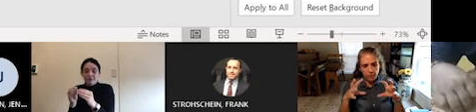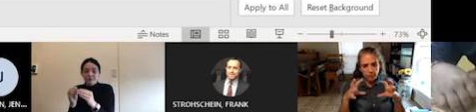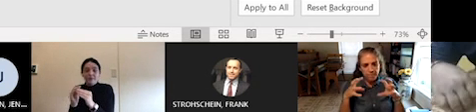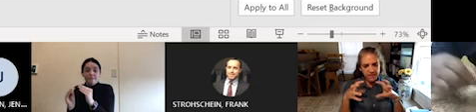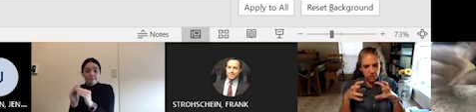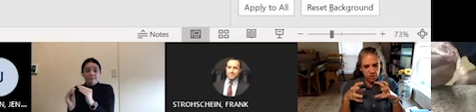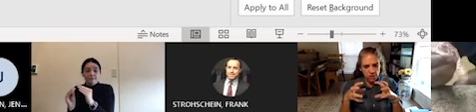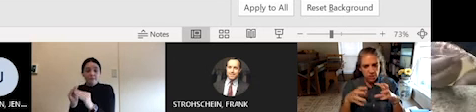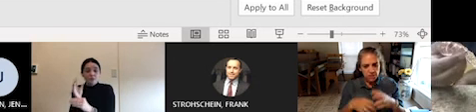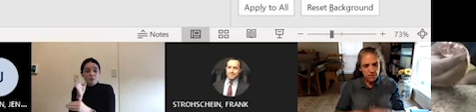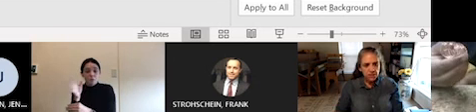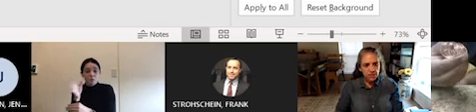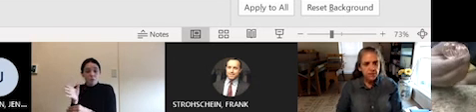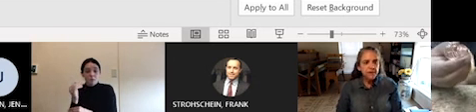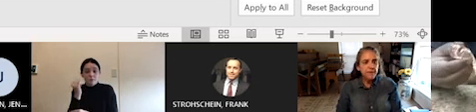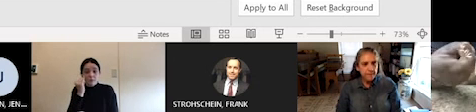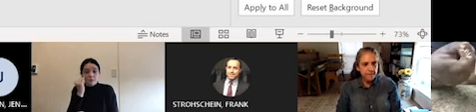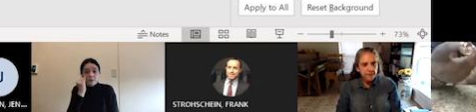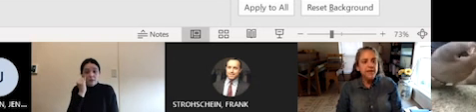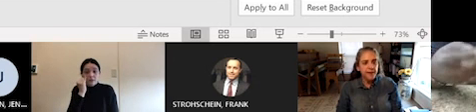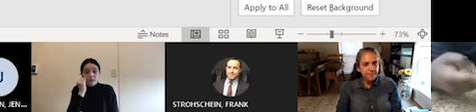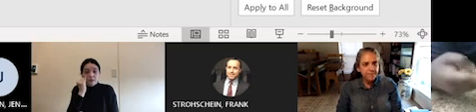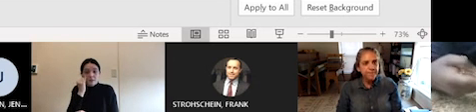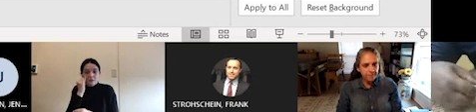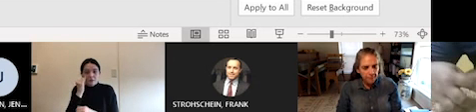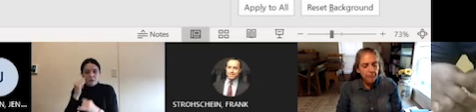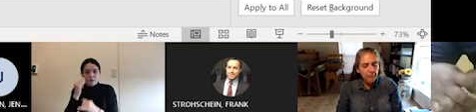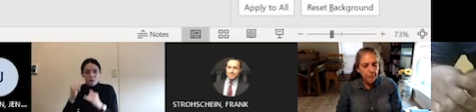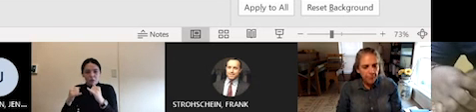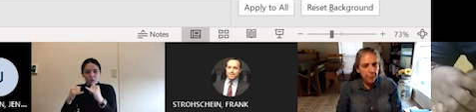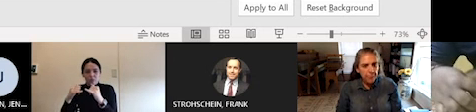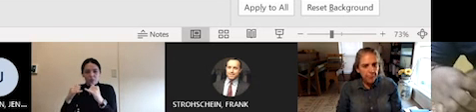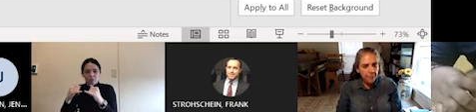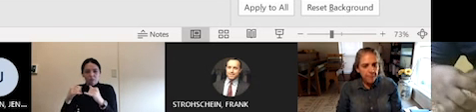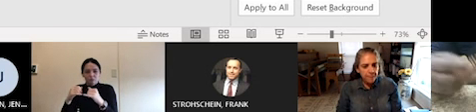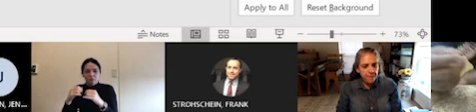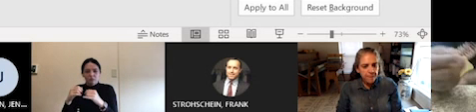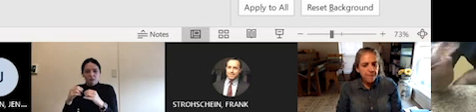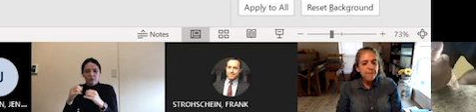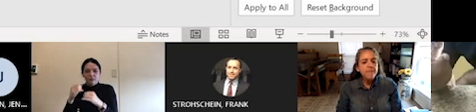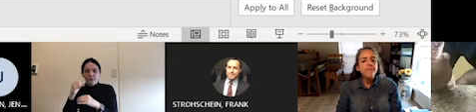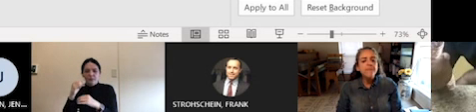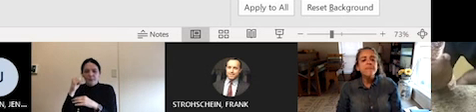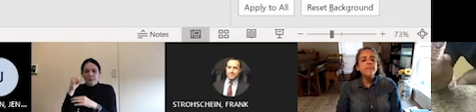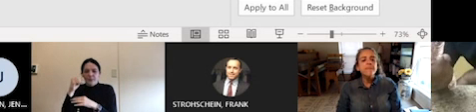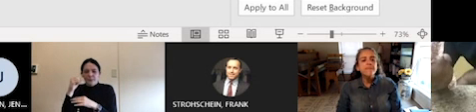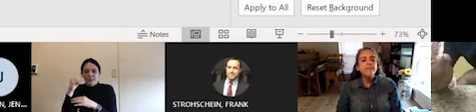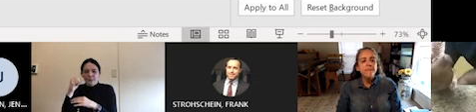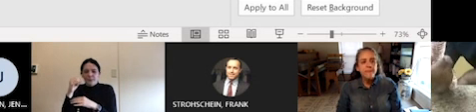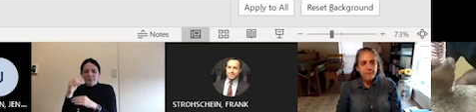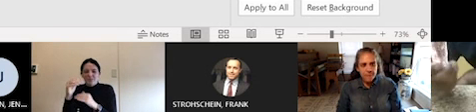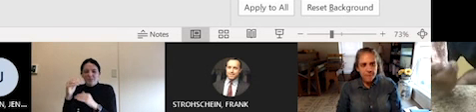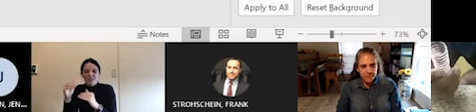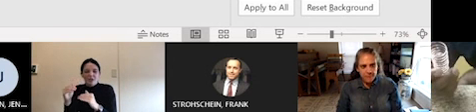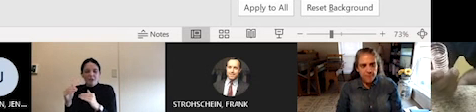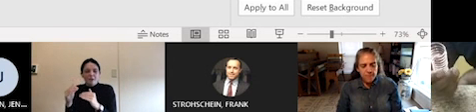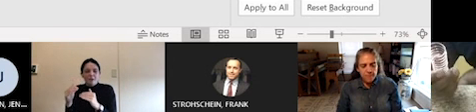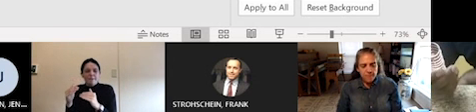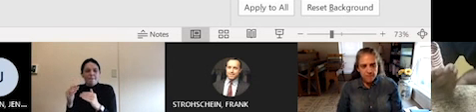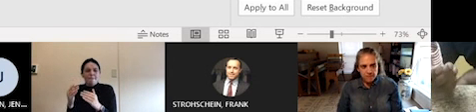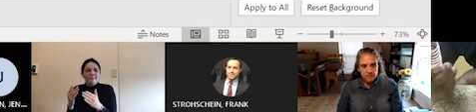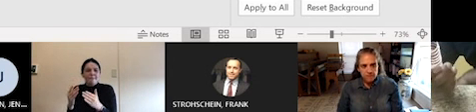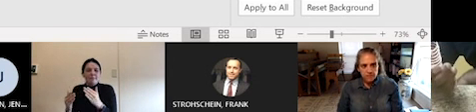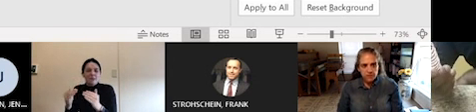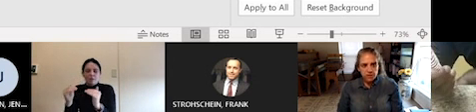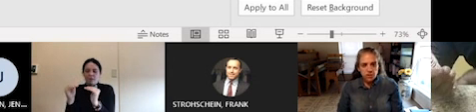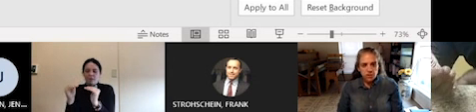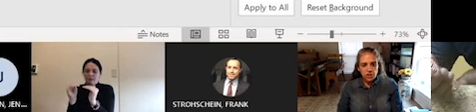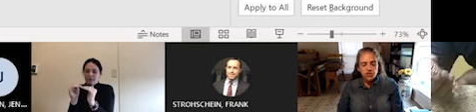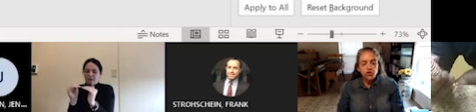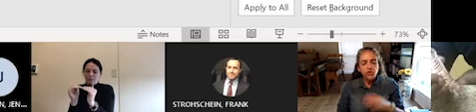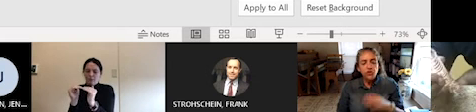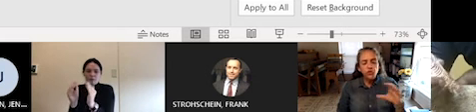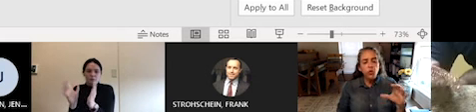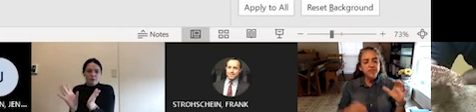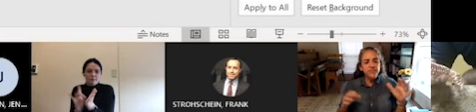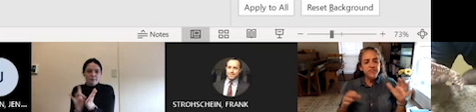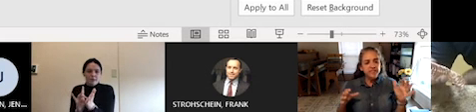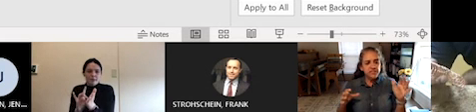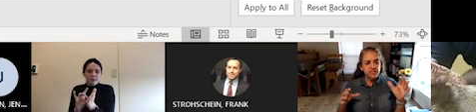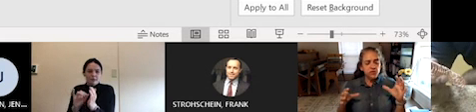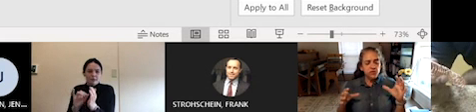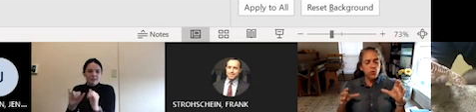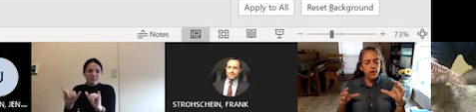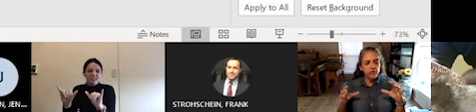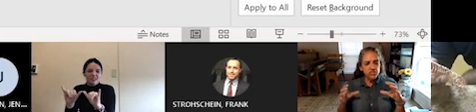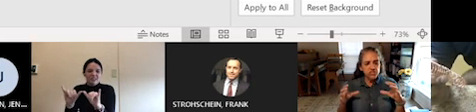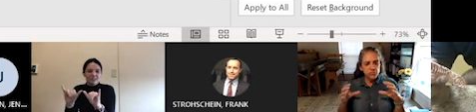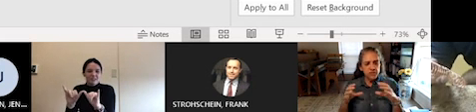If the diameter of the coil, right, was just about equal to the diameter of the magnets, that would help me too. So you